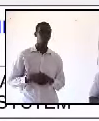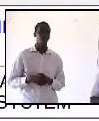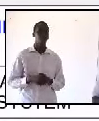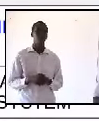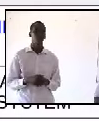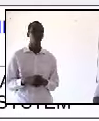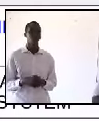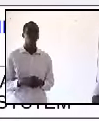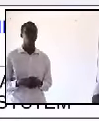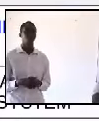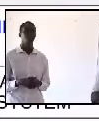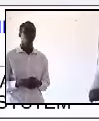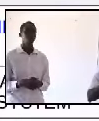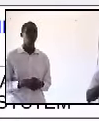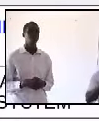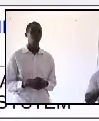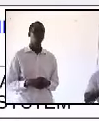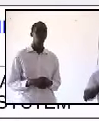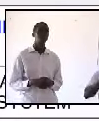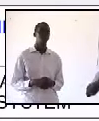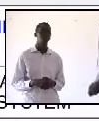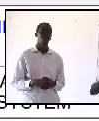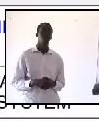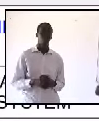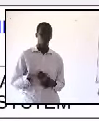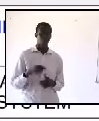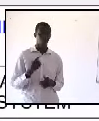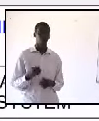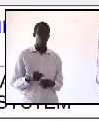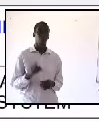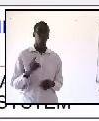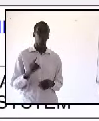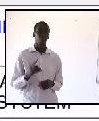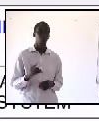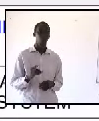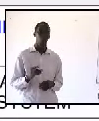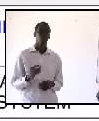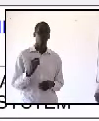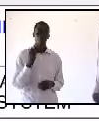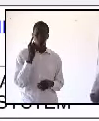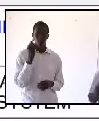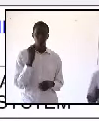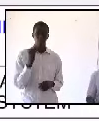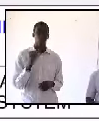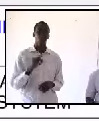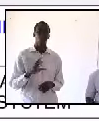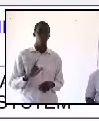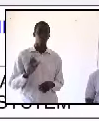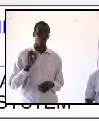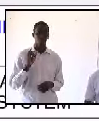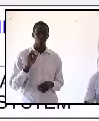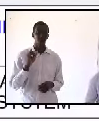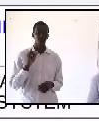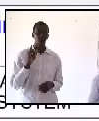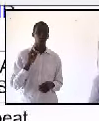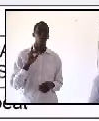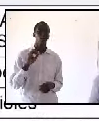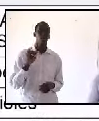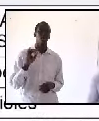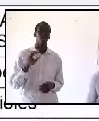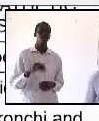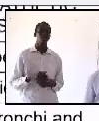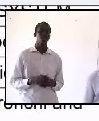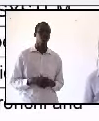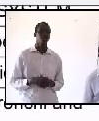system dilates iris. The iris, those are the part of the eye. And then also in the parasympathetic nervous system,